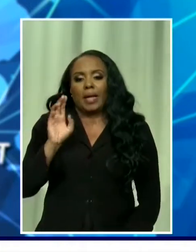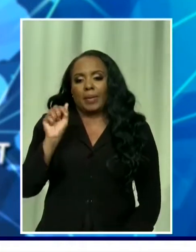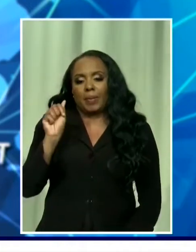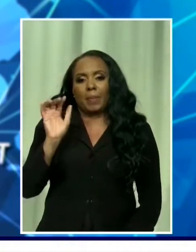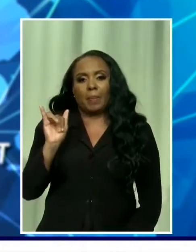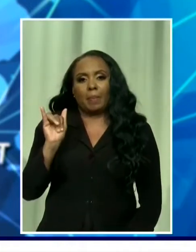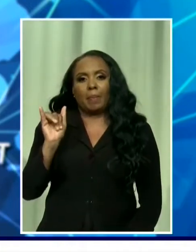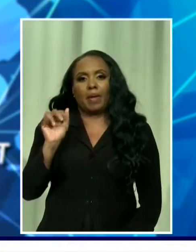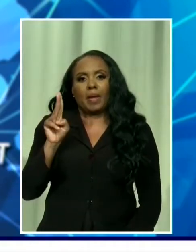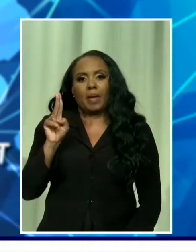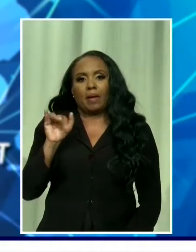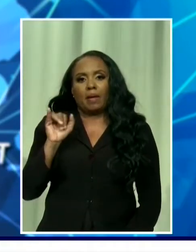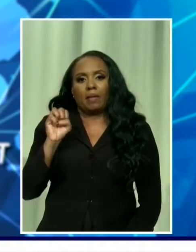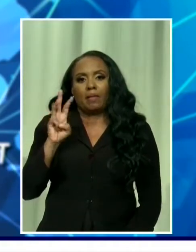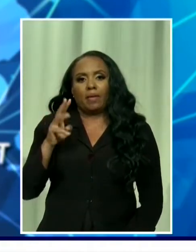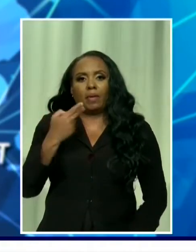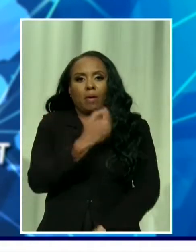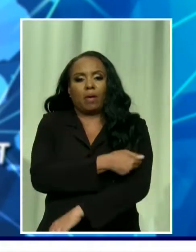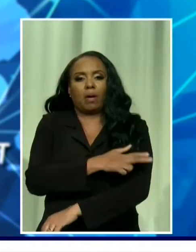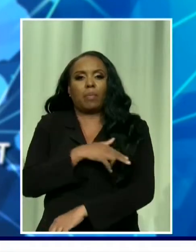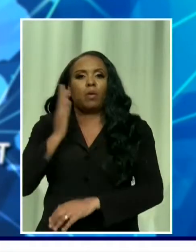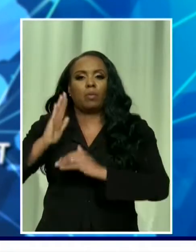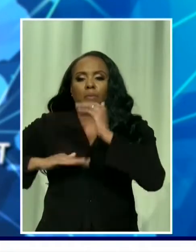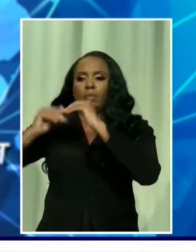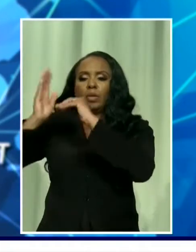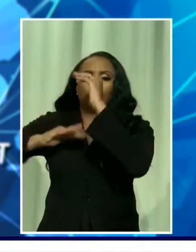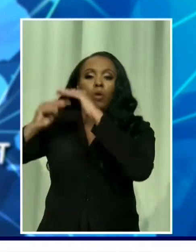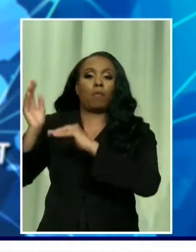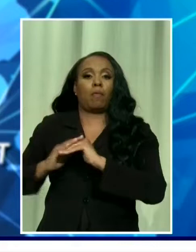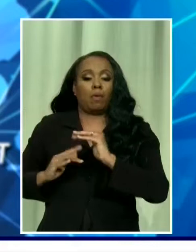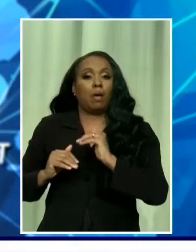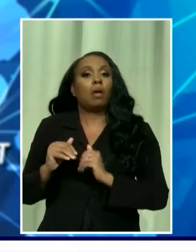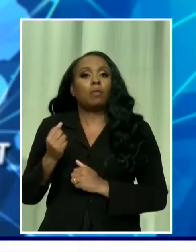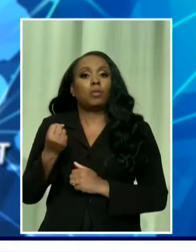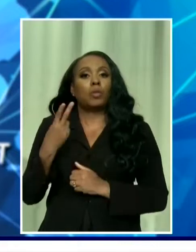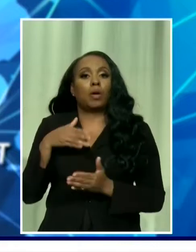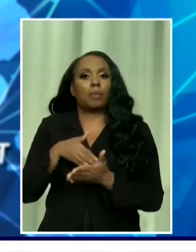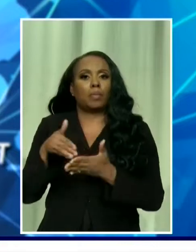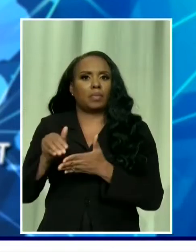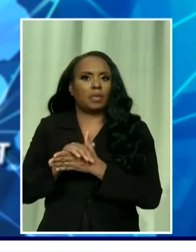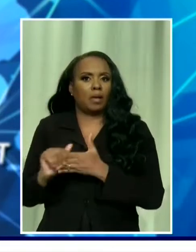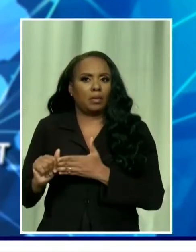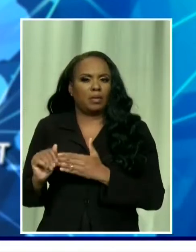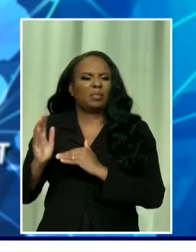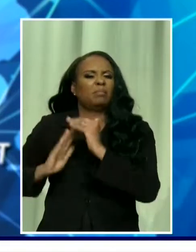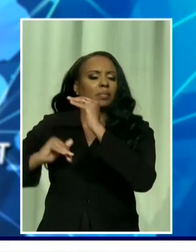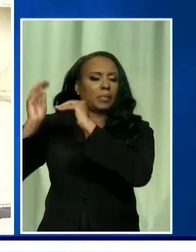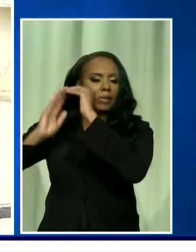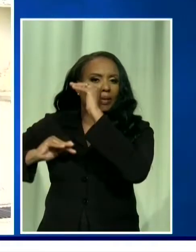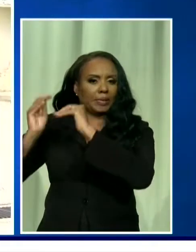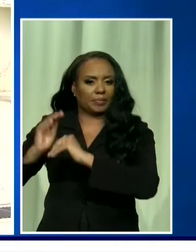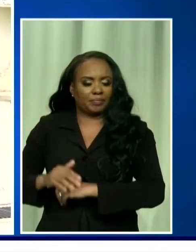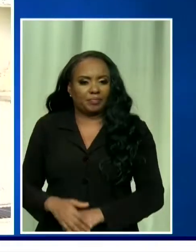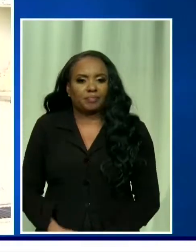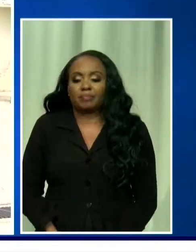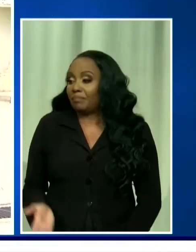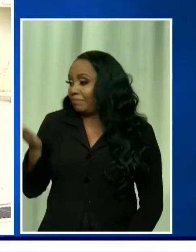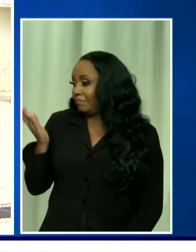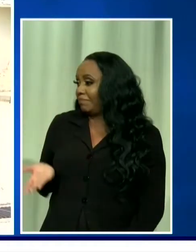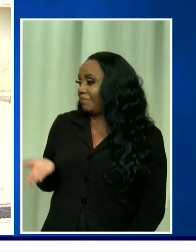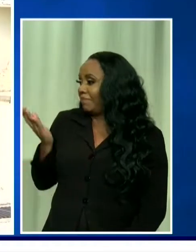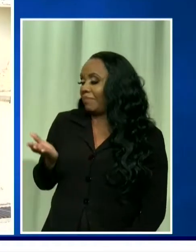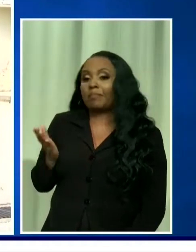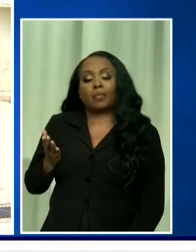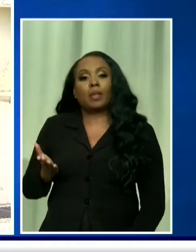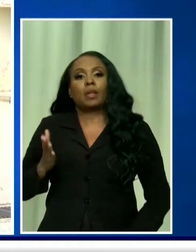million state-of-the-art urgent care center. Rianne Phillips tells us more. The move to construct a $12